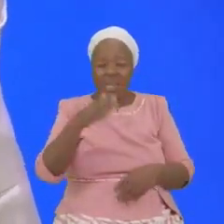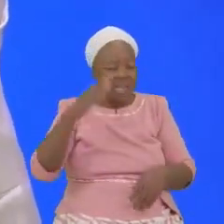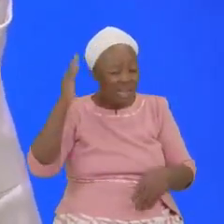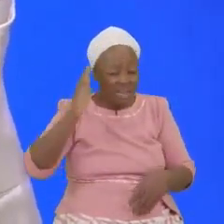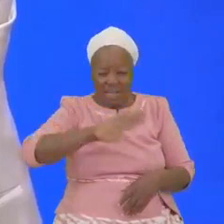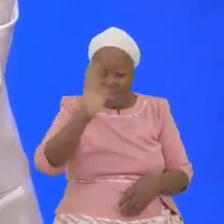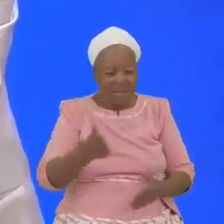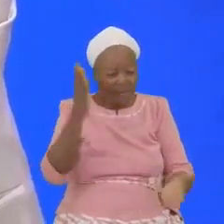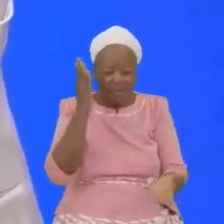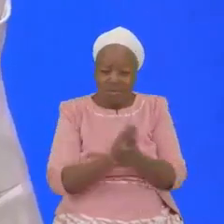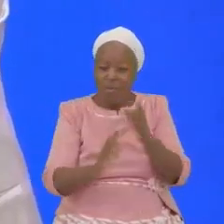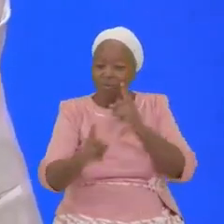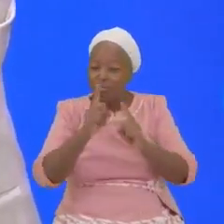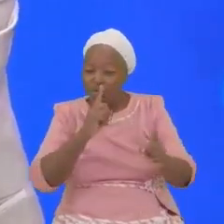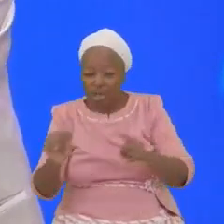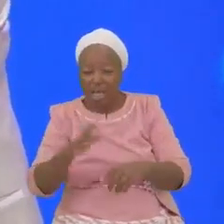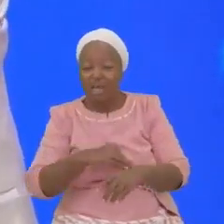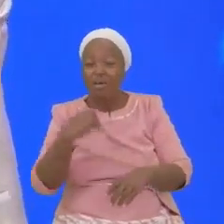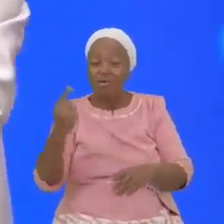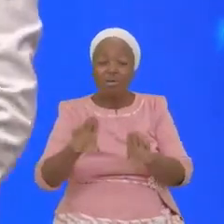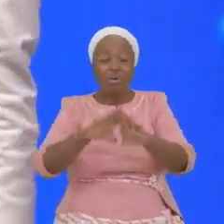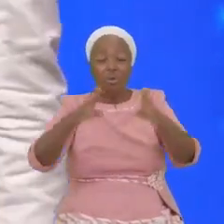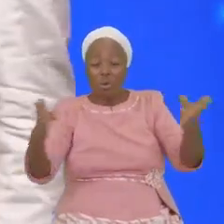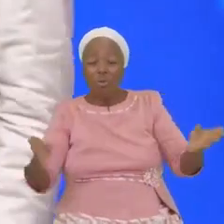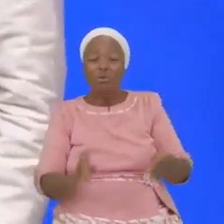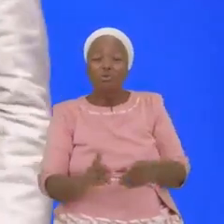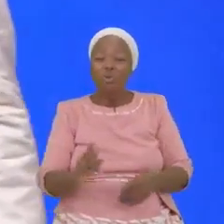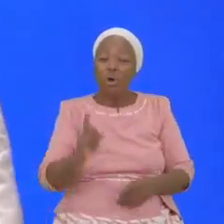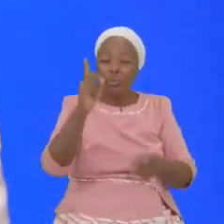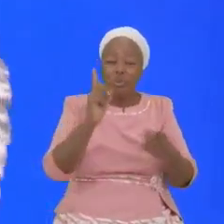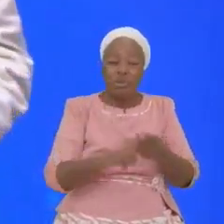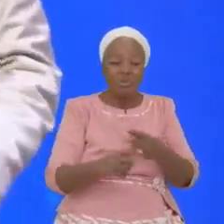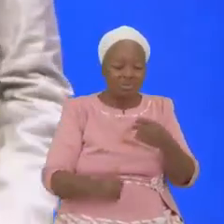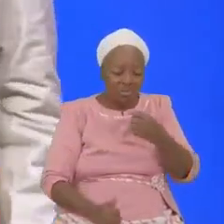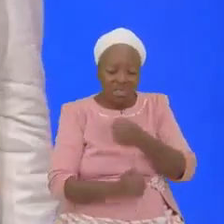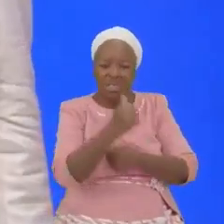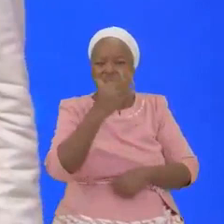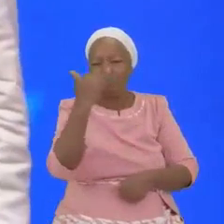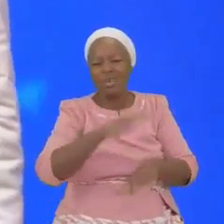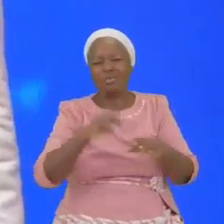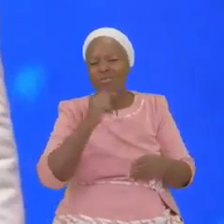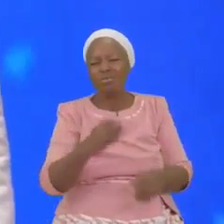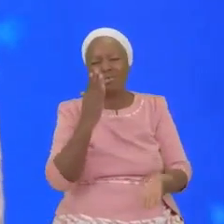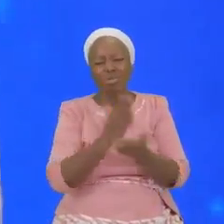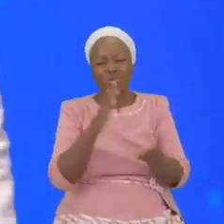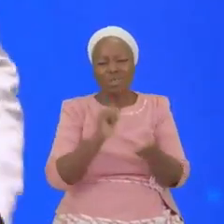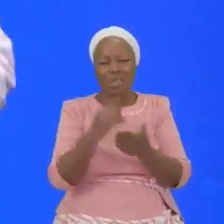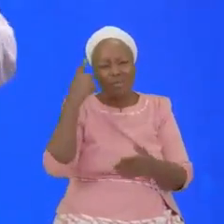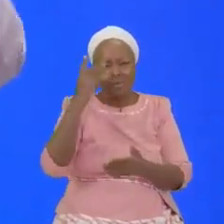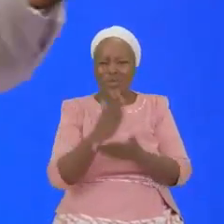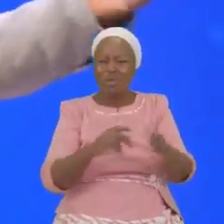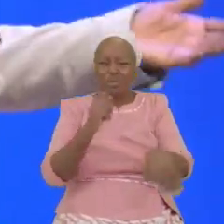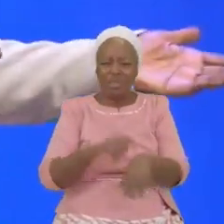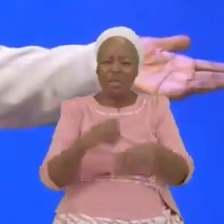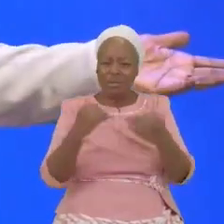talking. And they're always exposed to the dangers outside there. Why don't you stop that for some time now